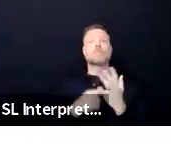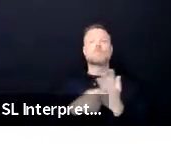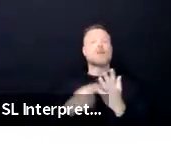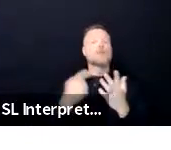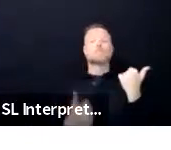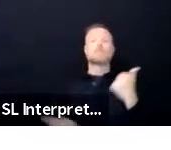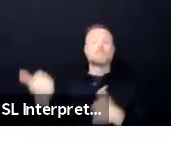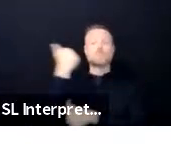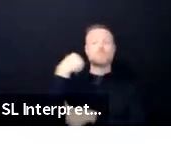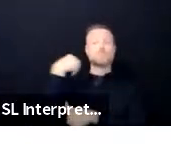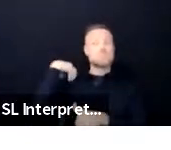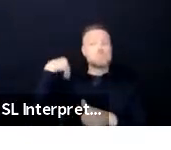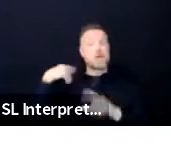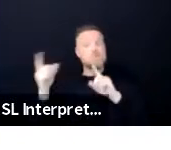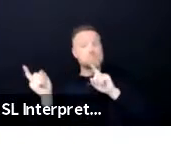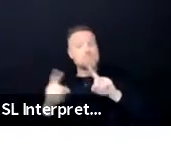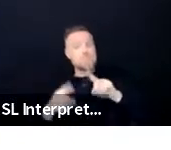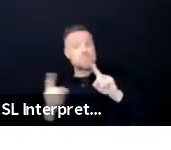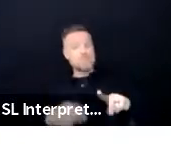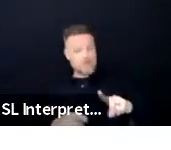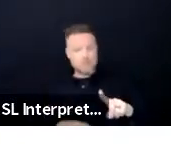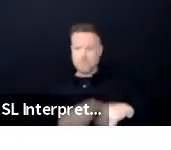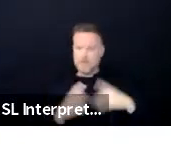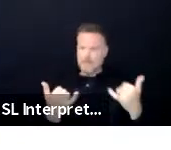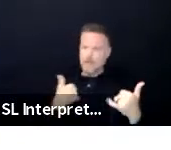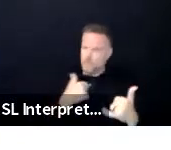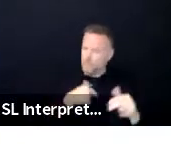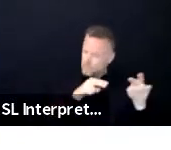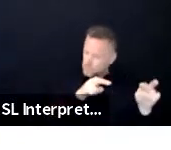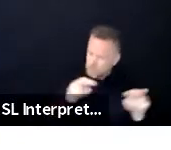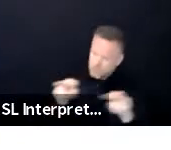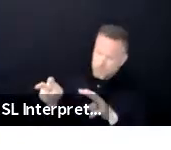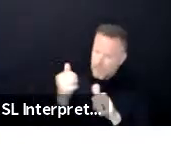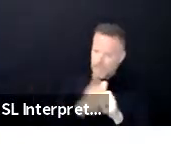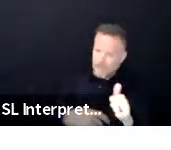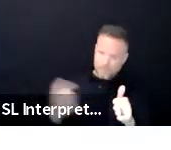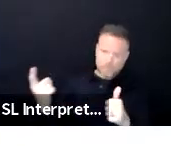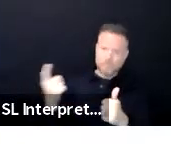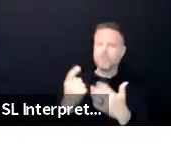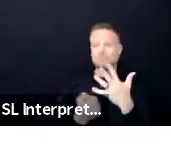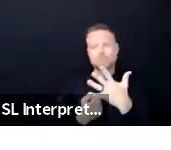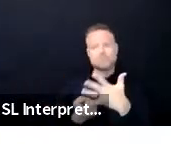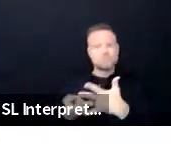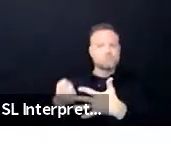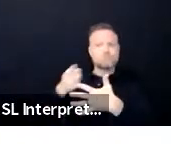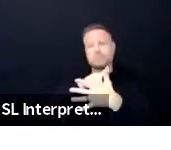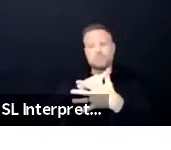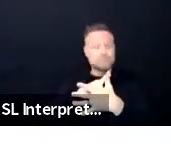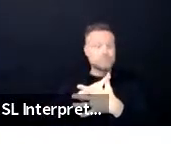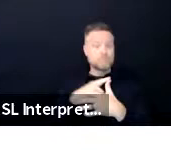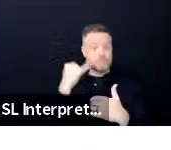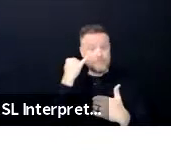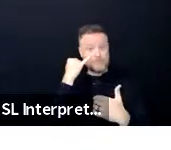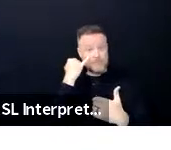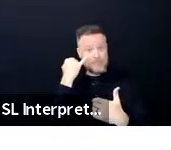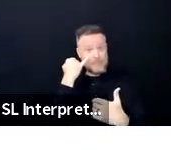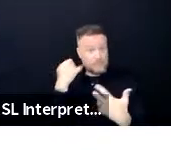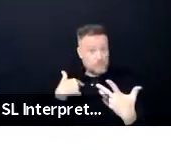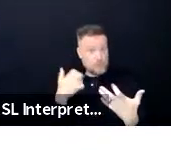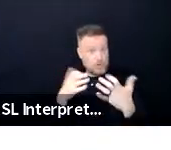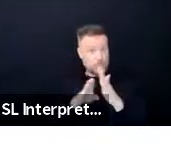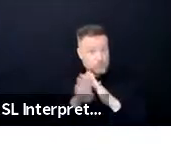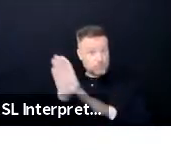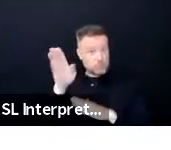strategies versus bottom-up strategies. And we've got to understand that in order to make progress, we've got to listen to the people.